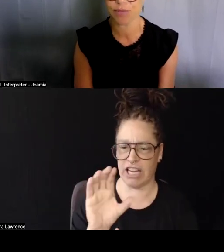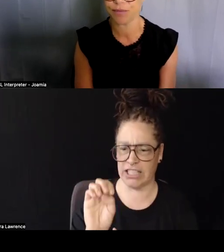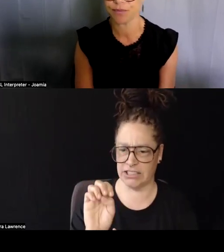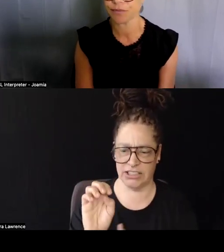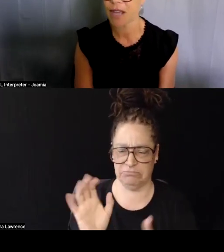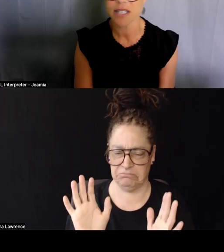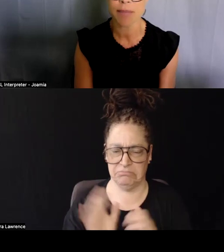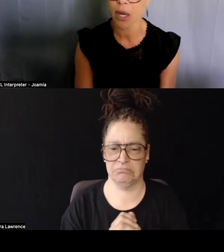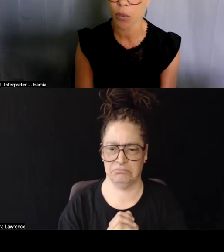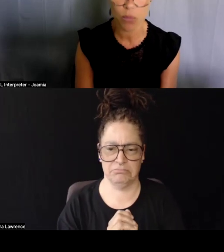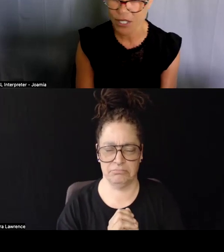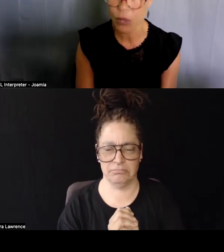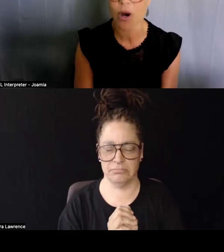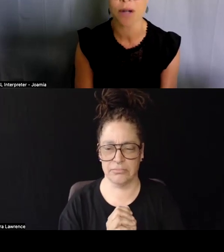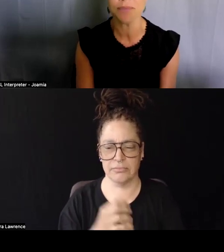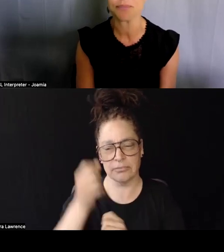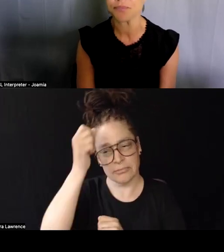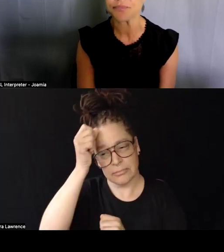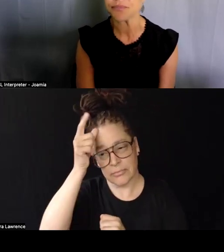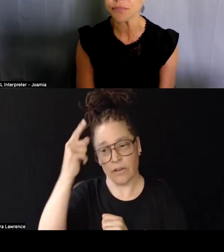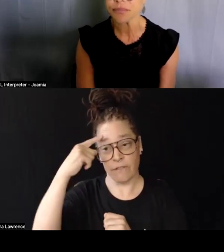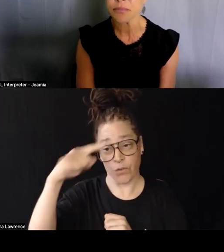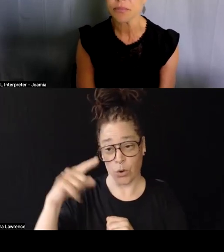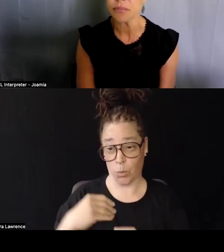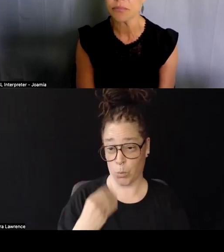teachers. It doesn't matter what race you are.